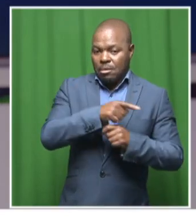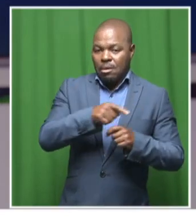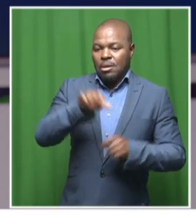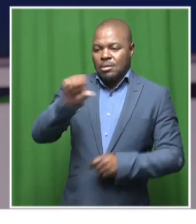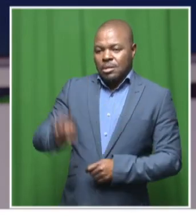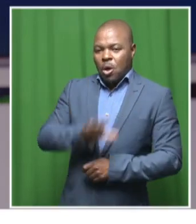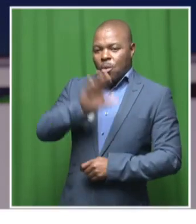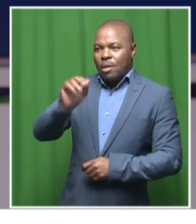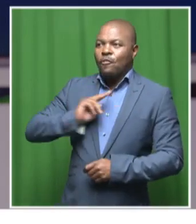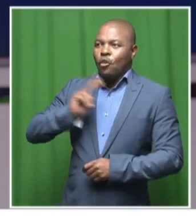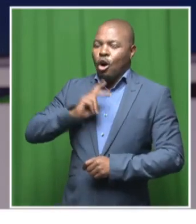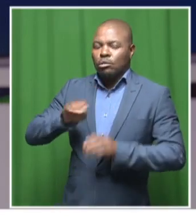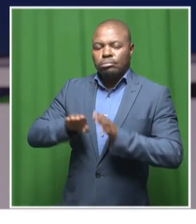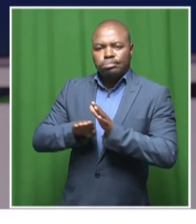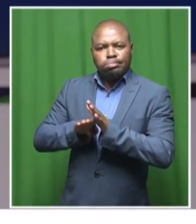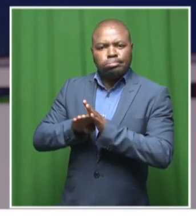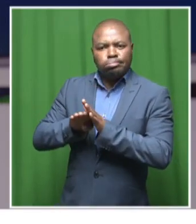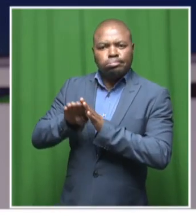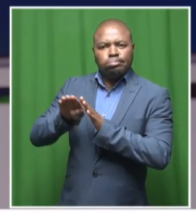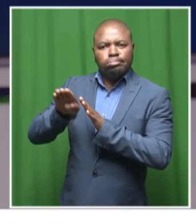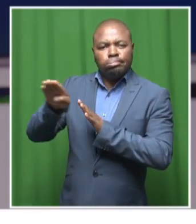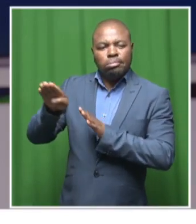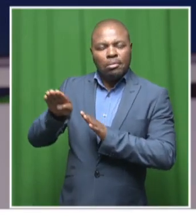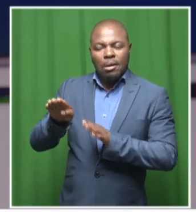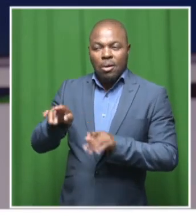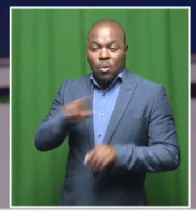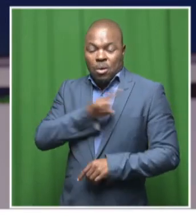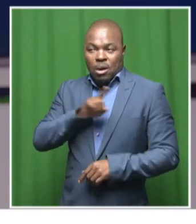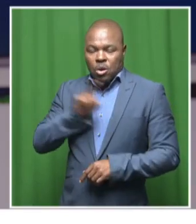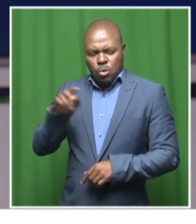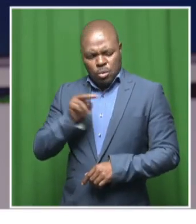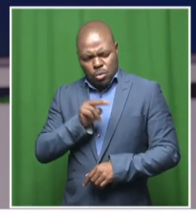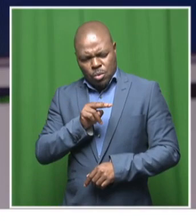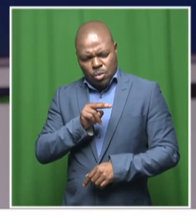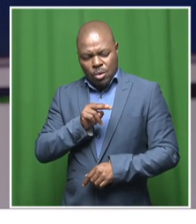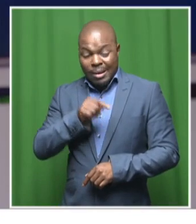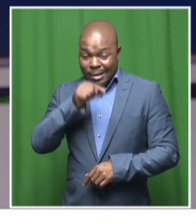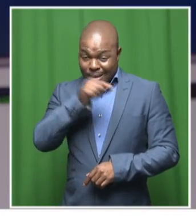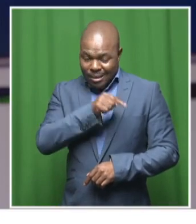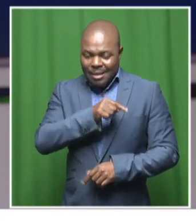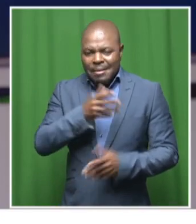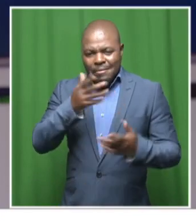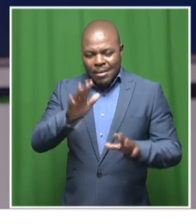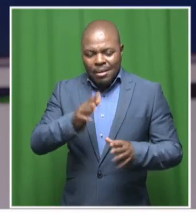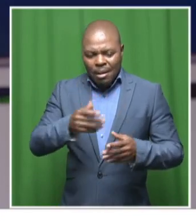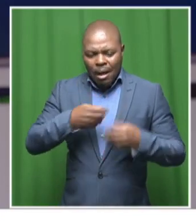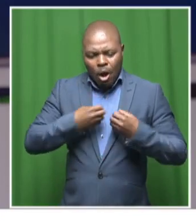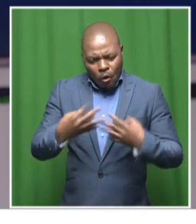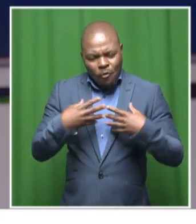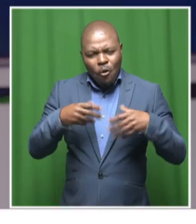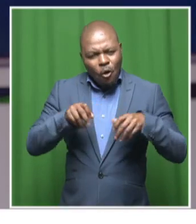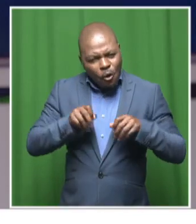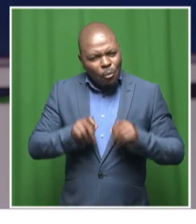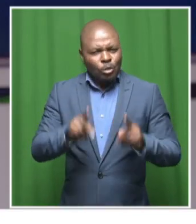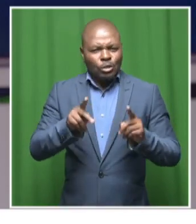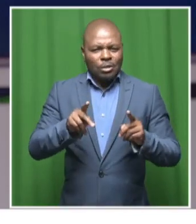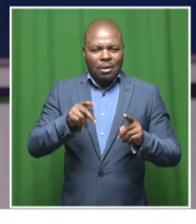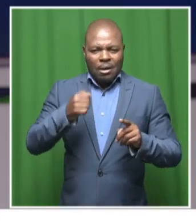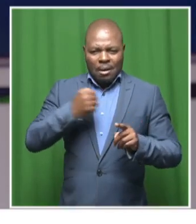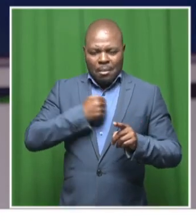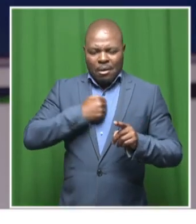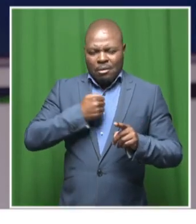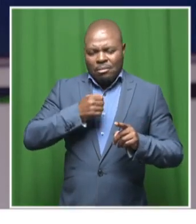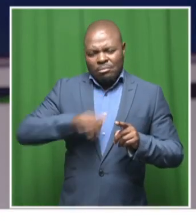South African voice, because if you look at it, it has given me a space to spread my